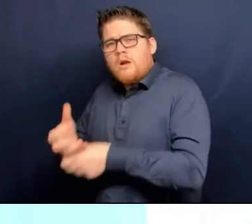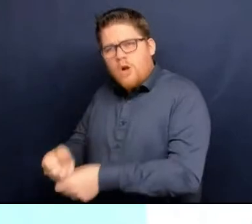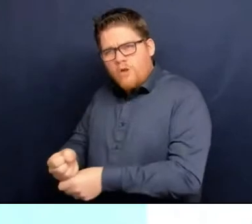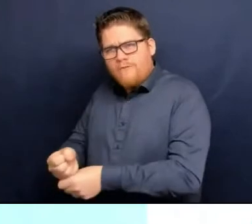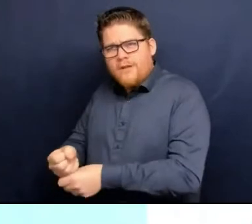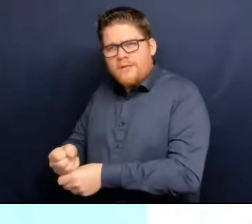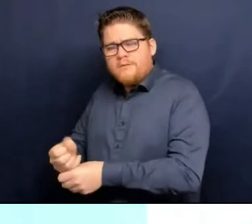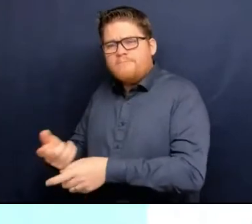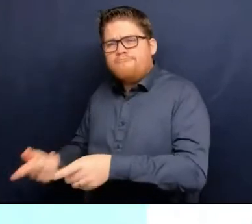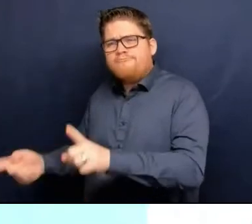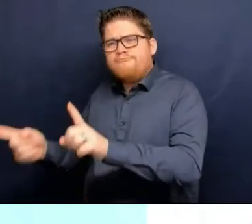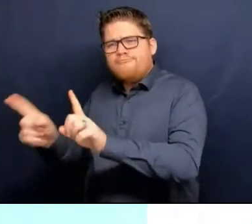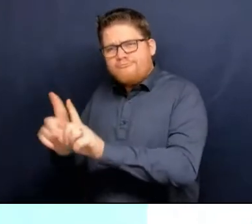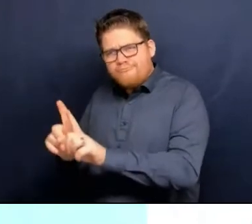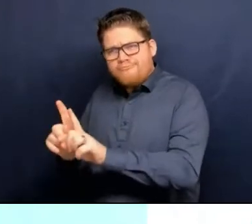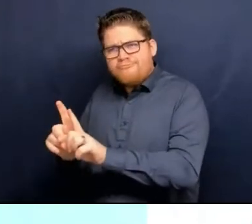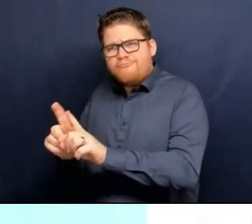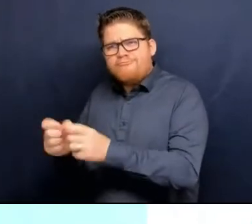we love them.